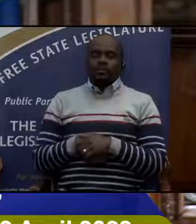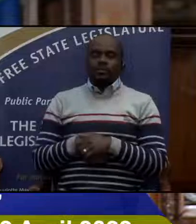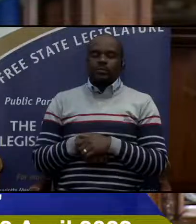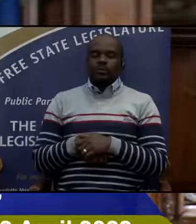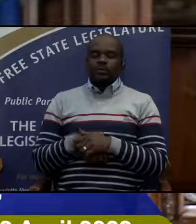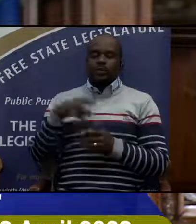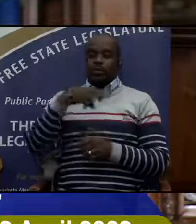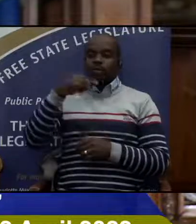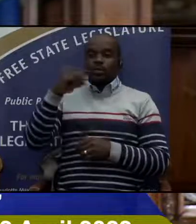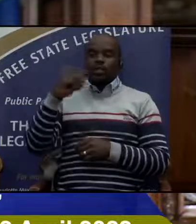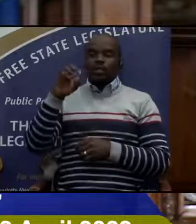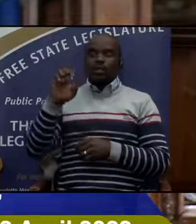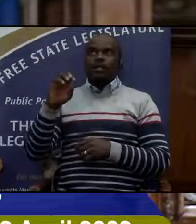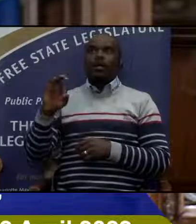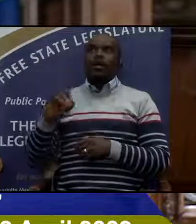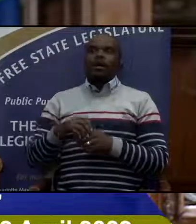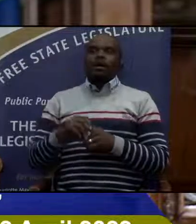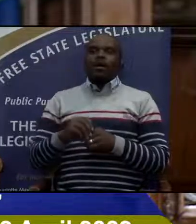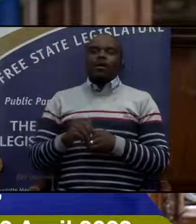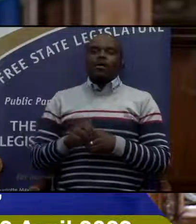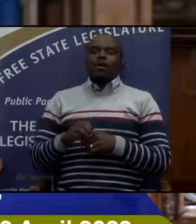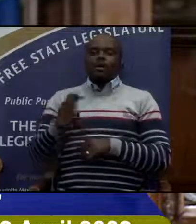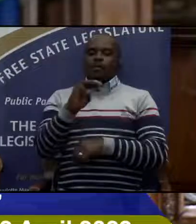ya Phofu, right,